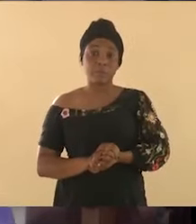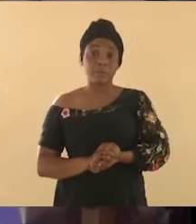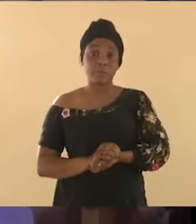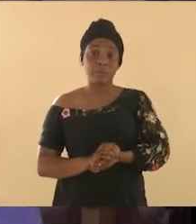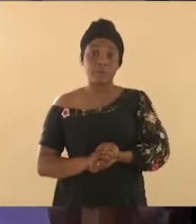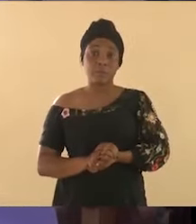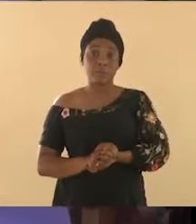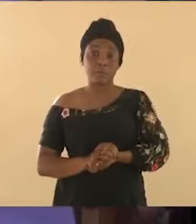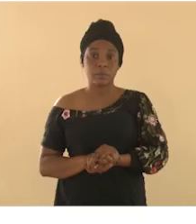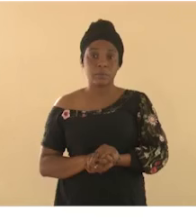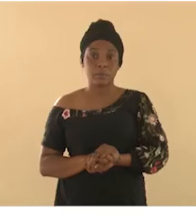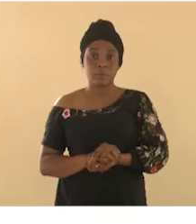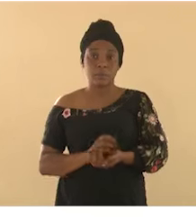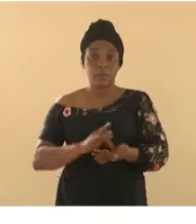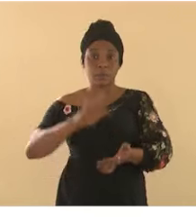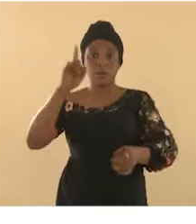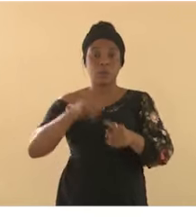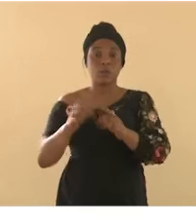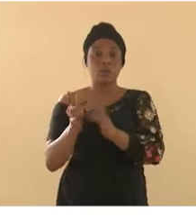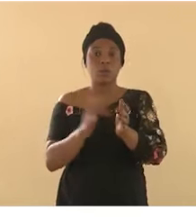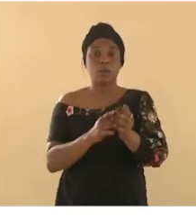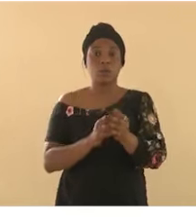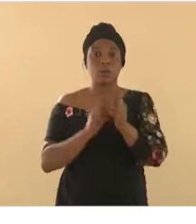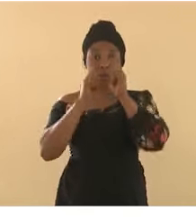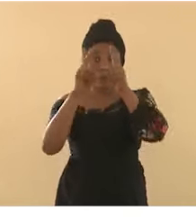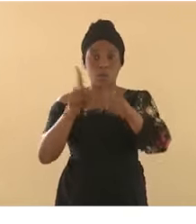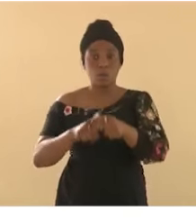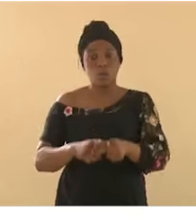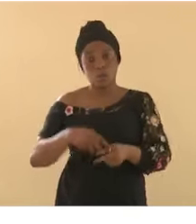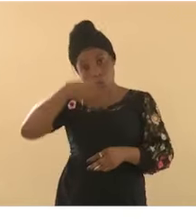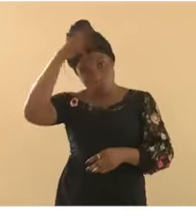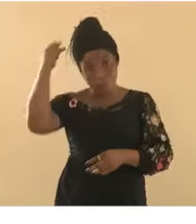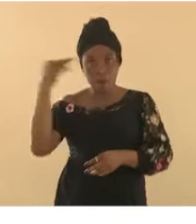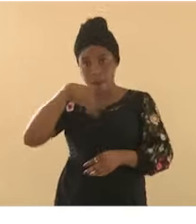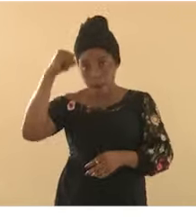Yes, Emmanuel. Sorry to Jesus.